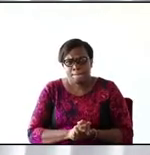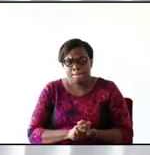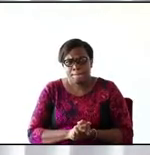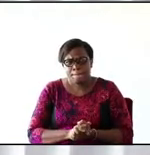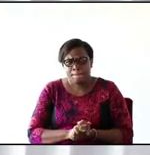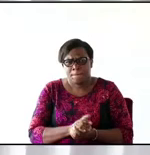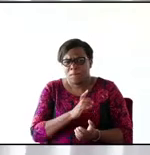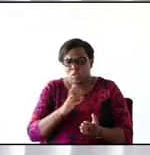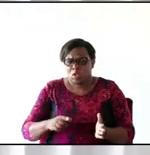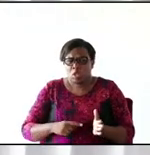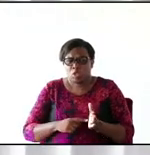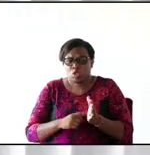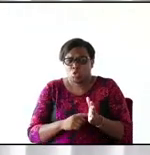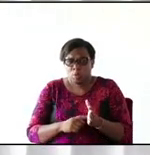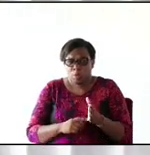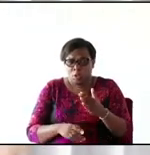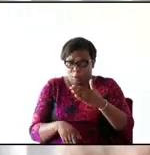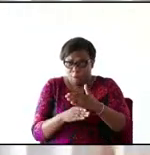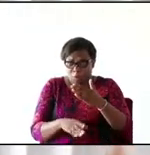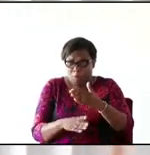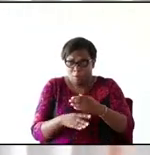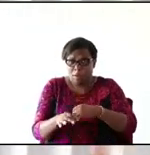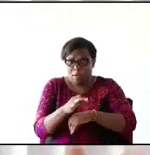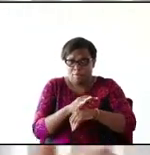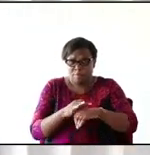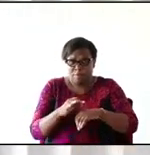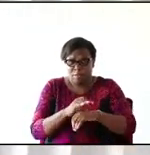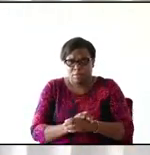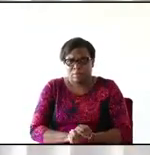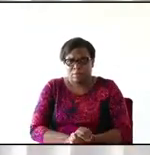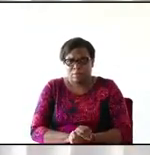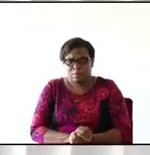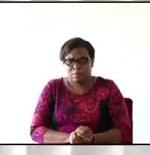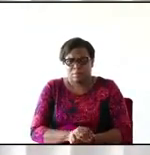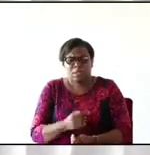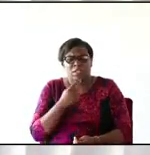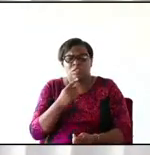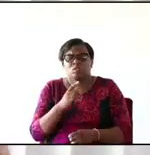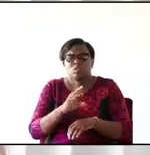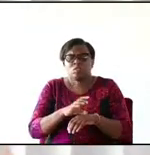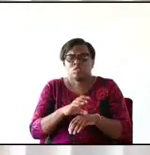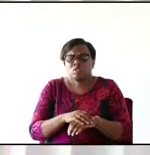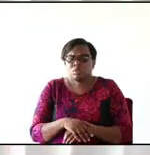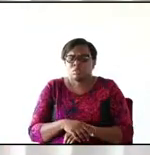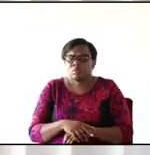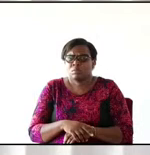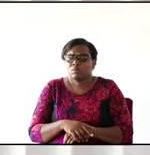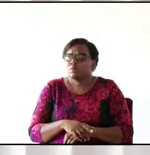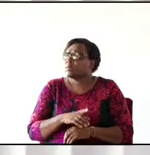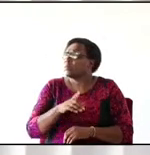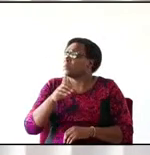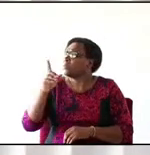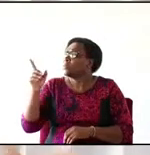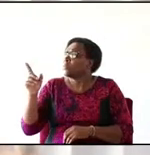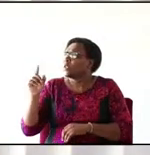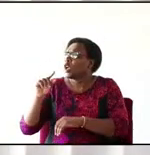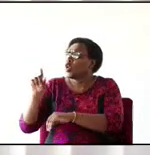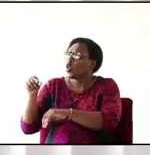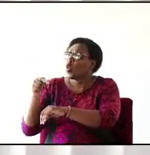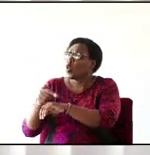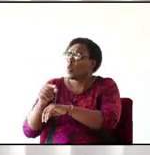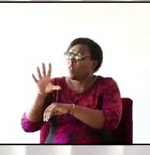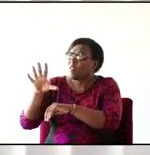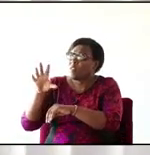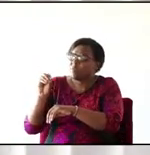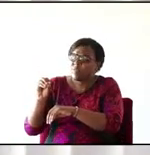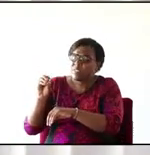showed me the football field and said, "Highlight it." And I said to the church, "Here is a group of 50,